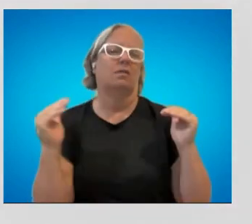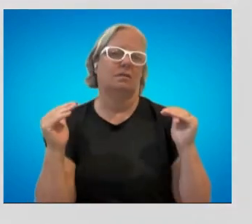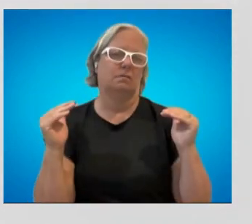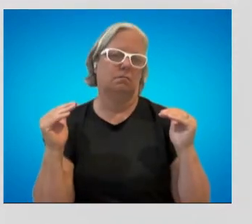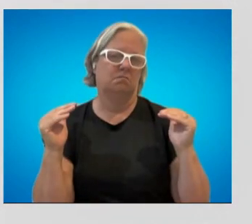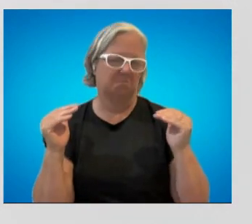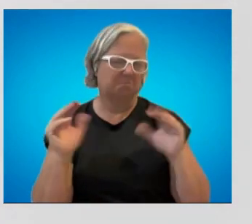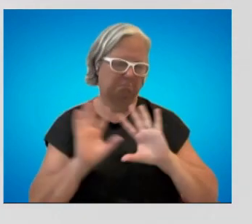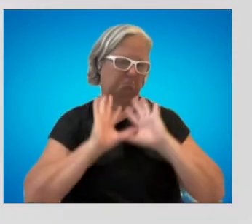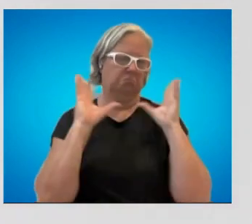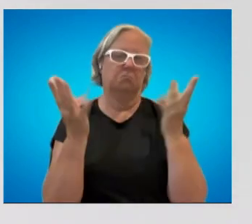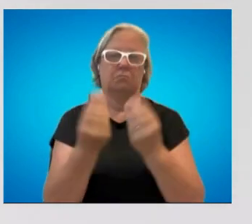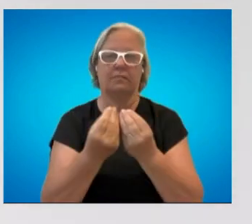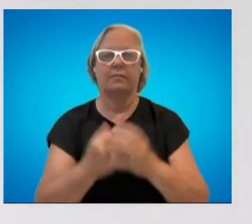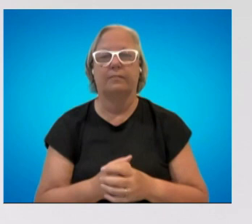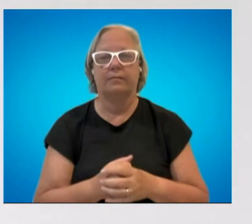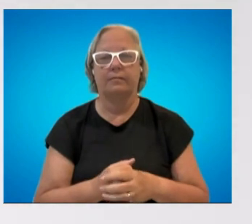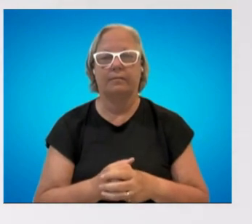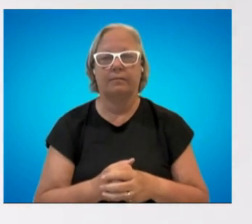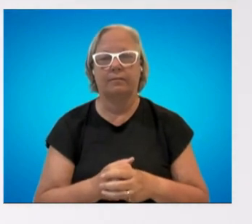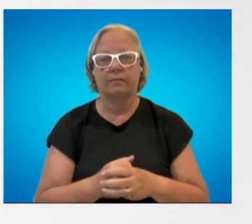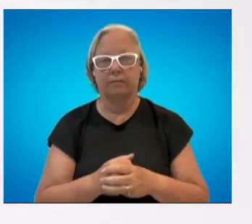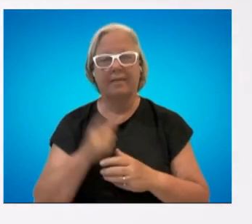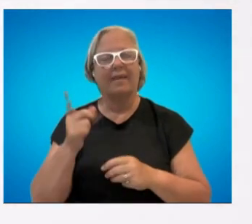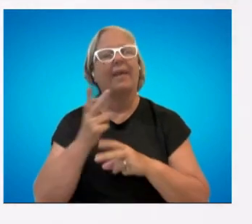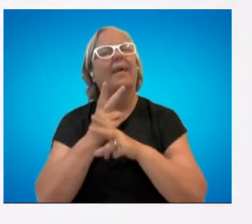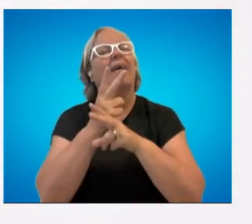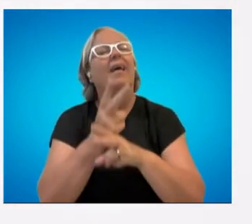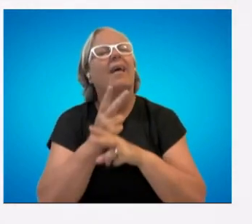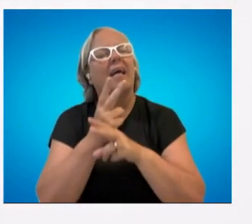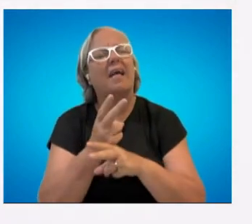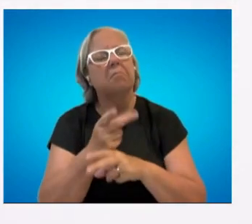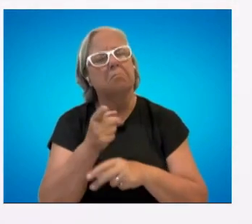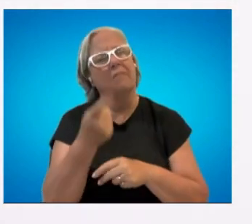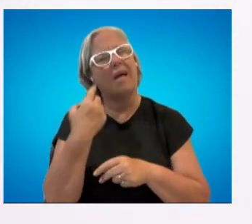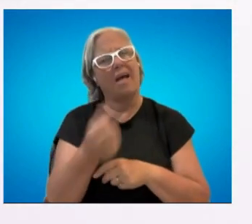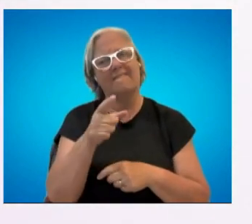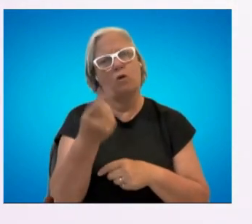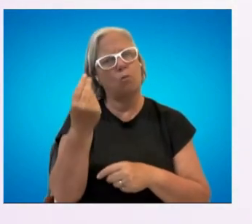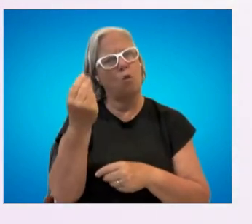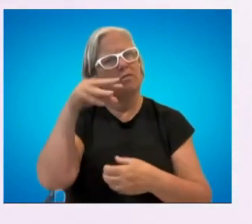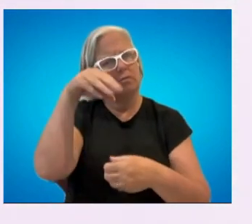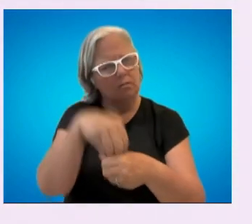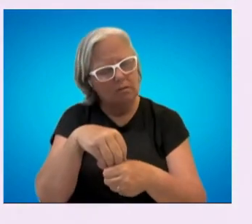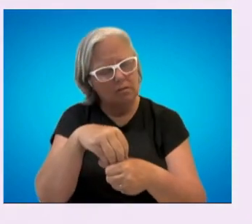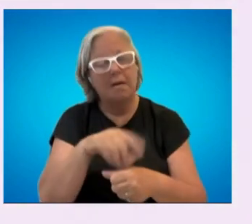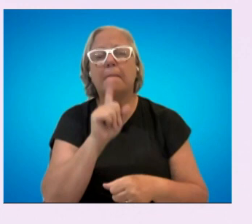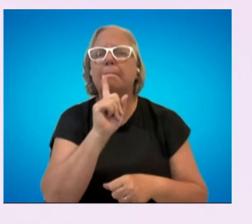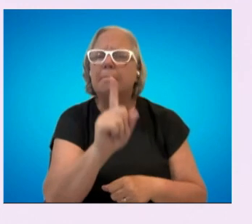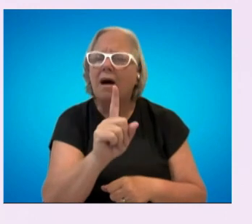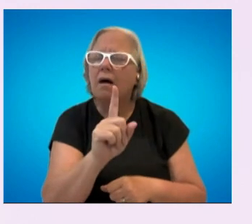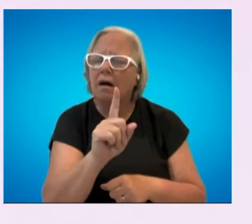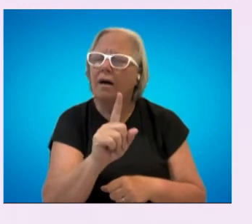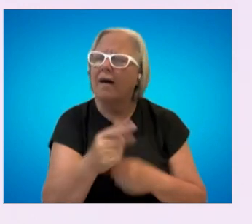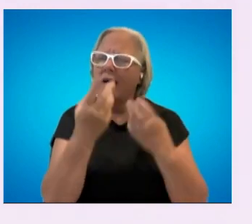Care has socioeconomic costs, but also has the opportunities. Unfortunately, these costs are more felt